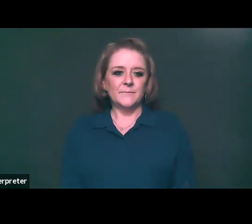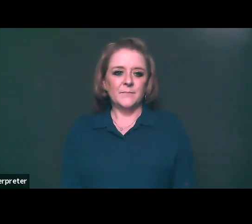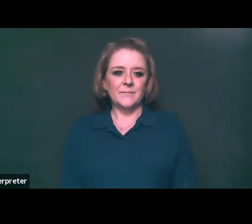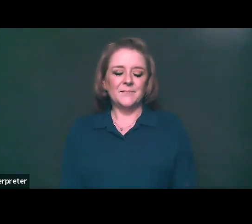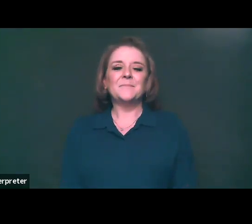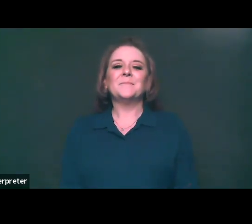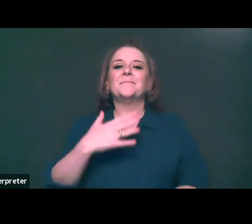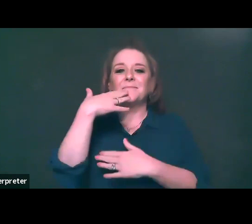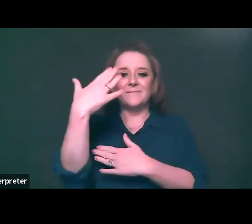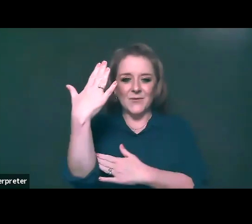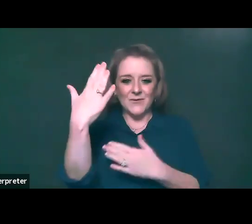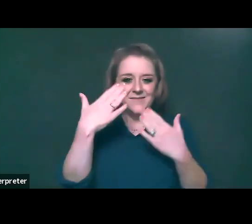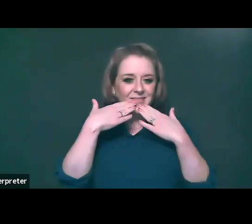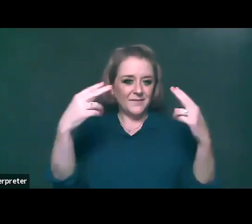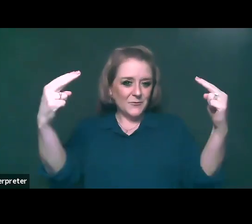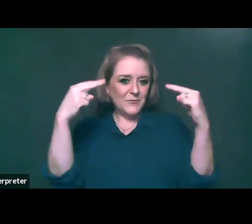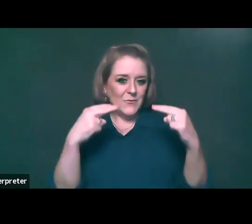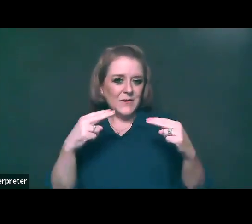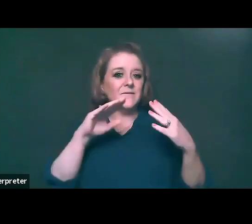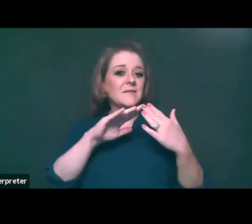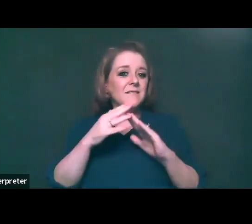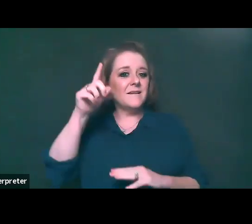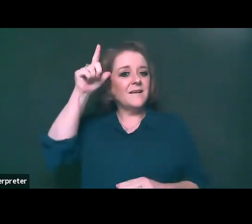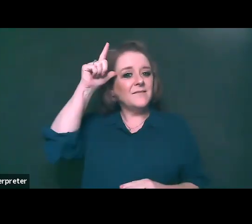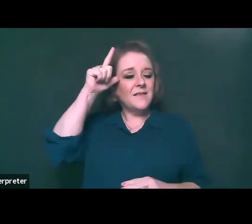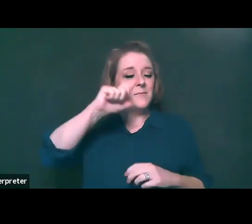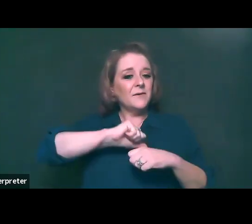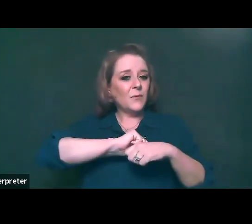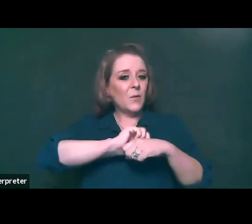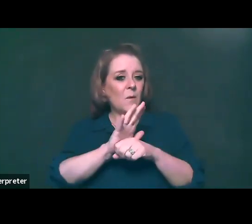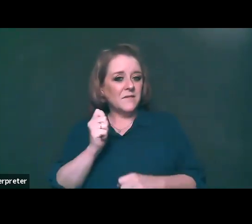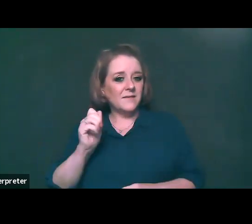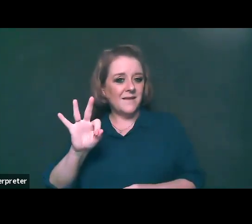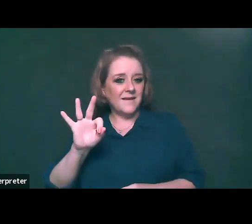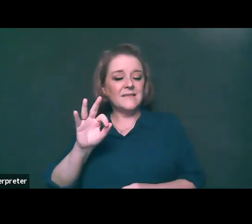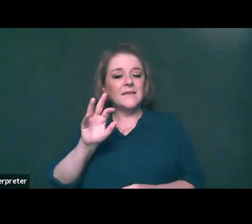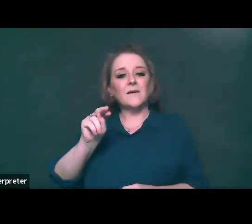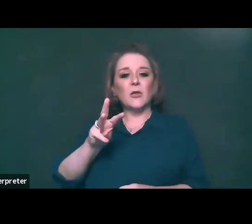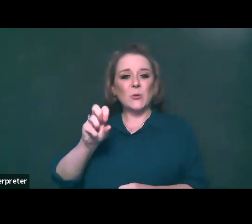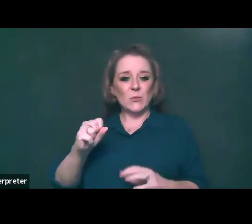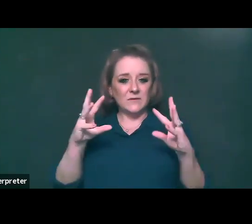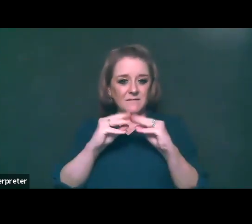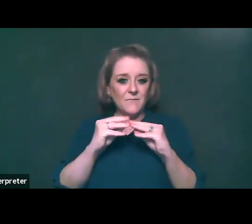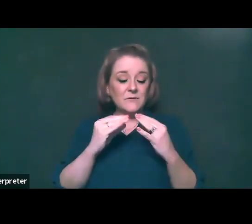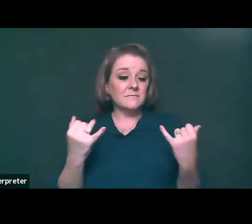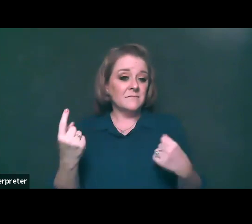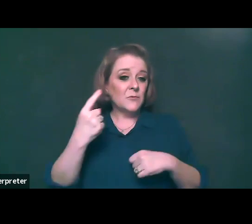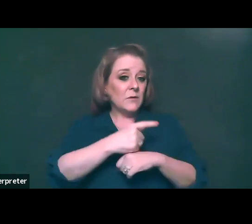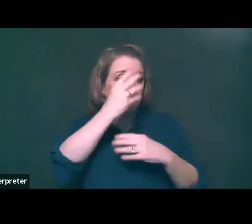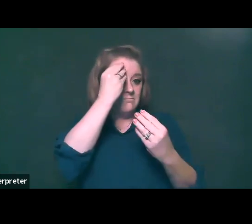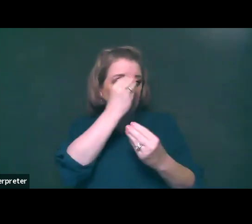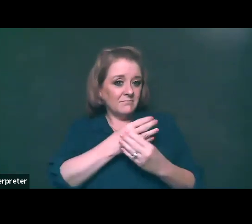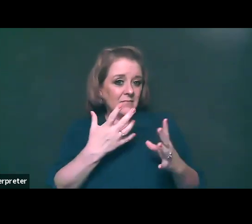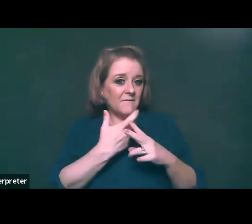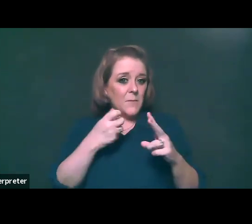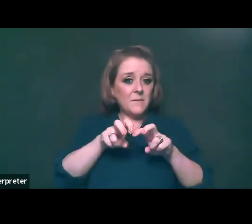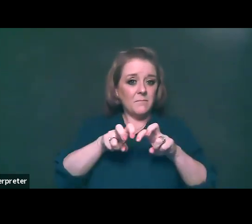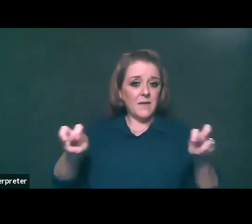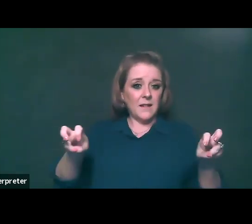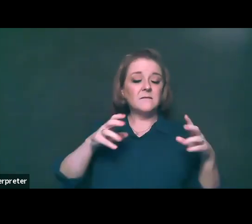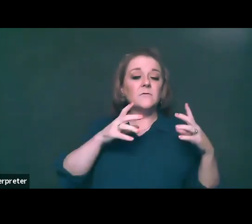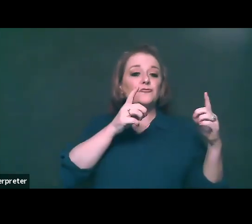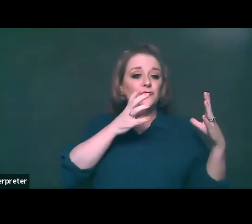Good morning, and thank you for joining us for the City of Lubbock COVID-19 news conference. Today, we will have updates from our panelists, who include Director